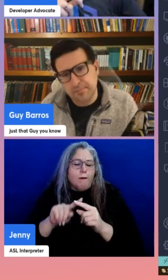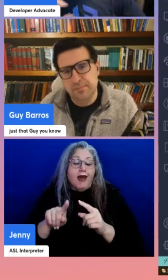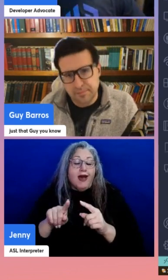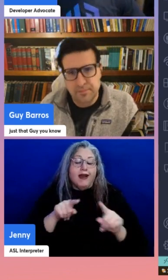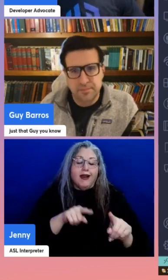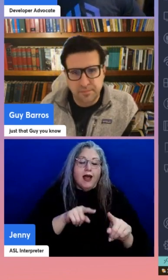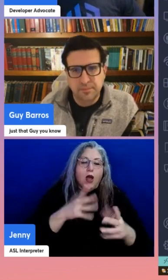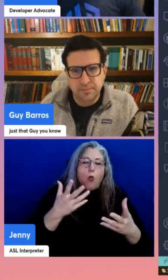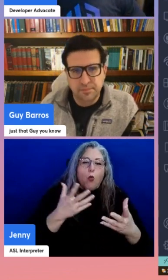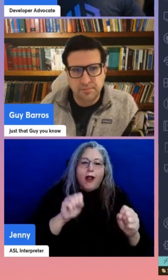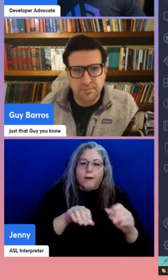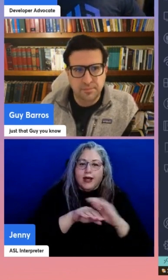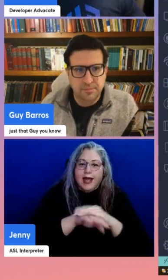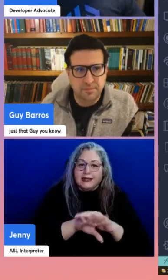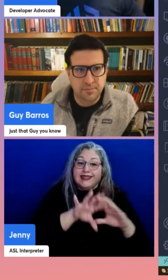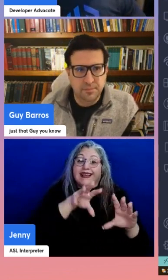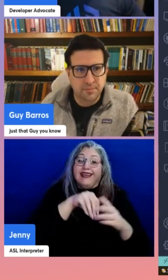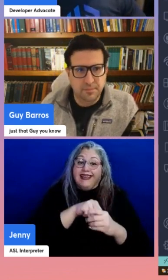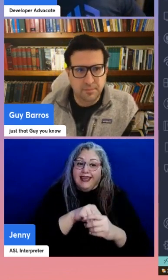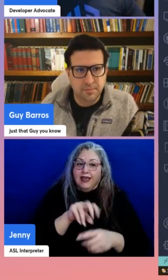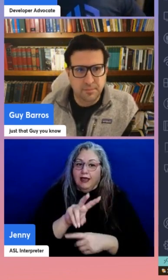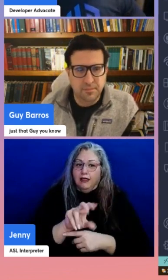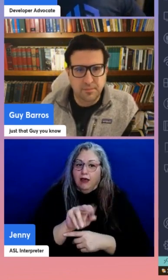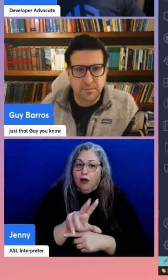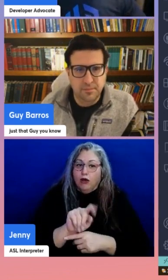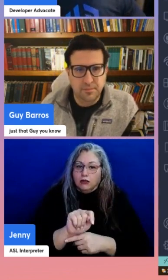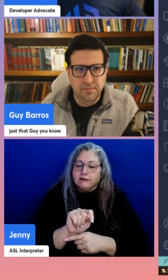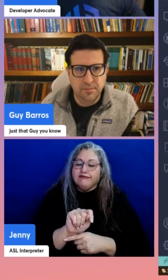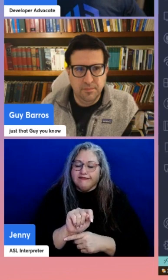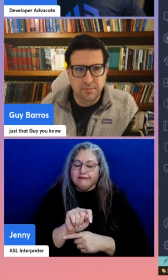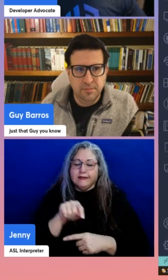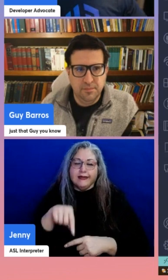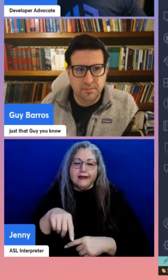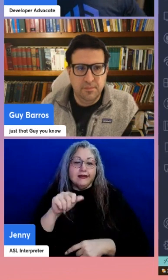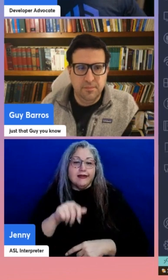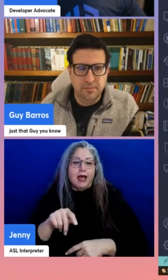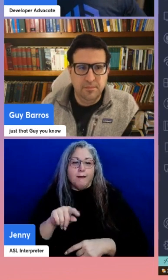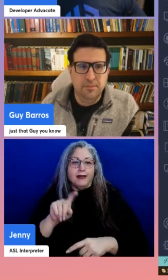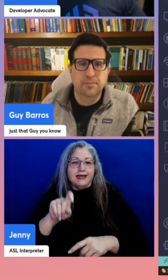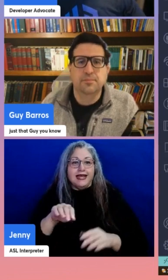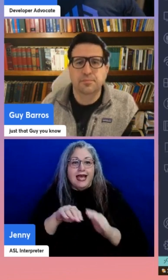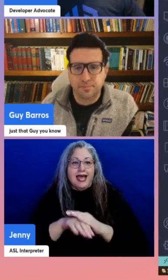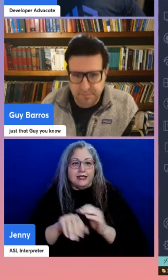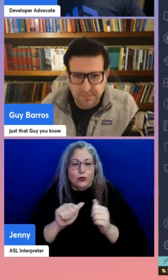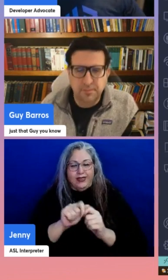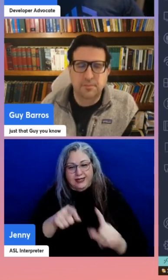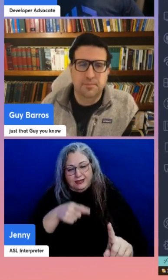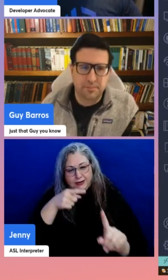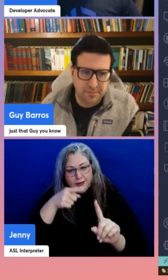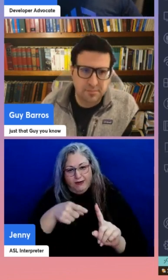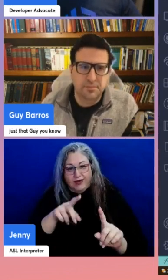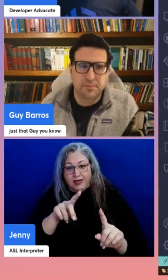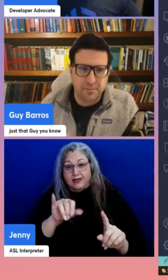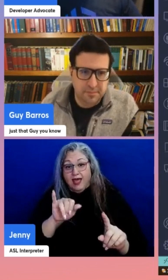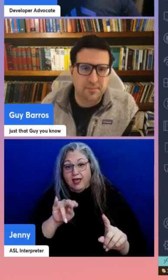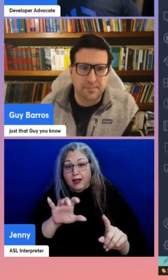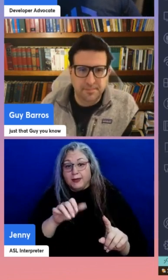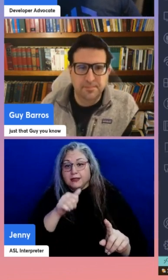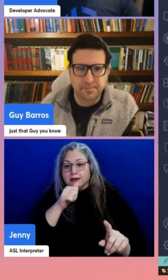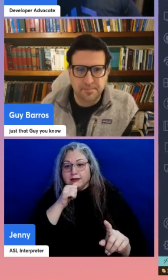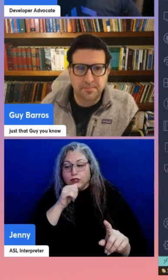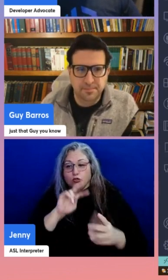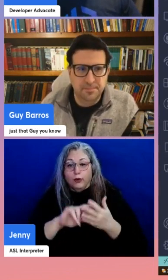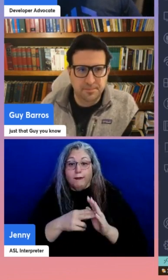inside of Vault. And this application only needs access to that dynamic secret. So we're only giving it